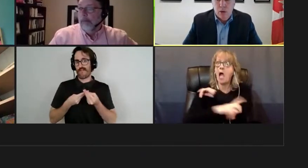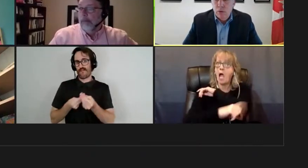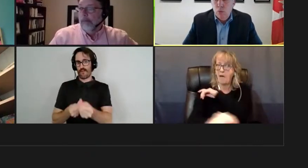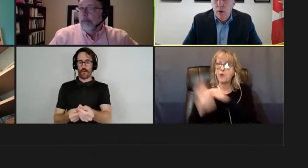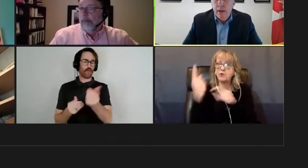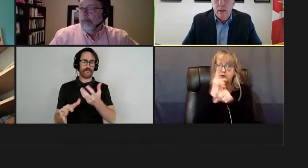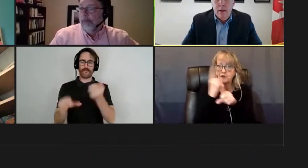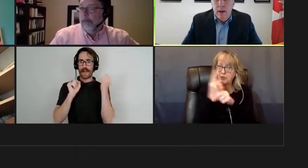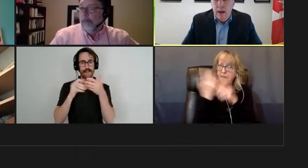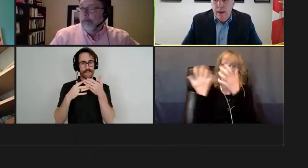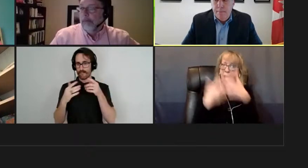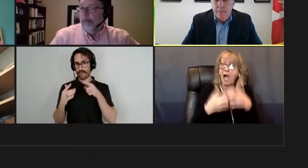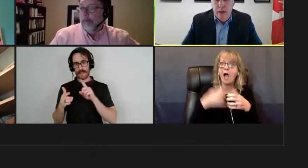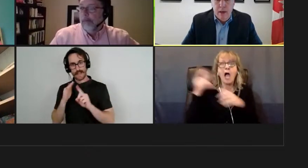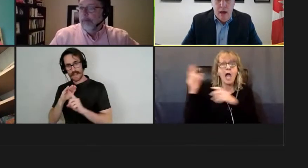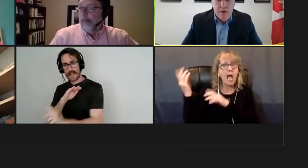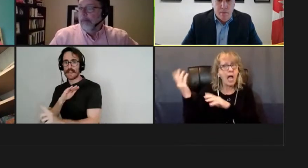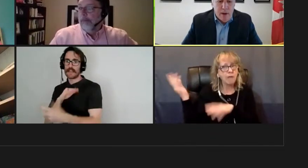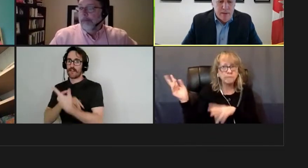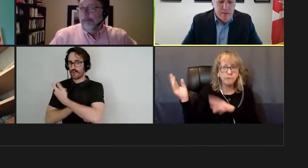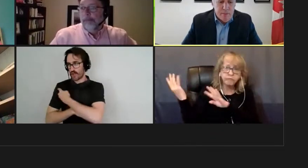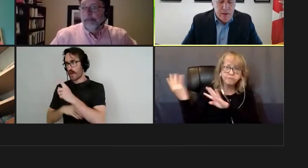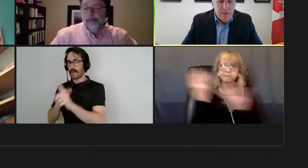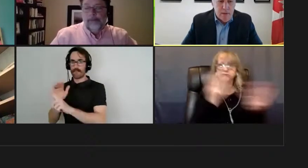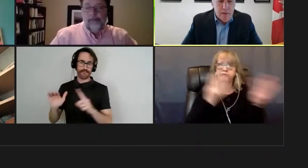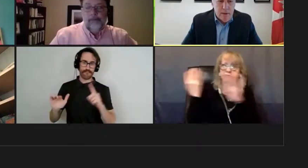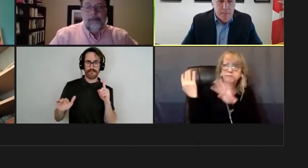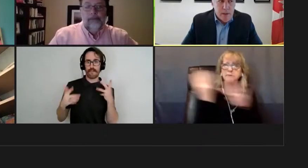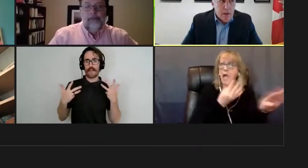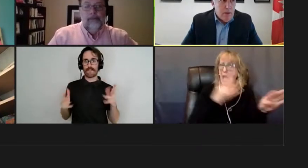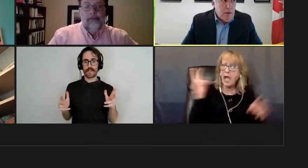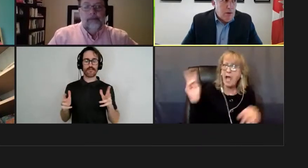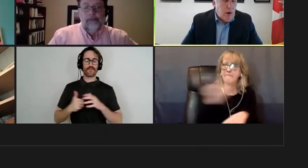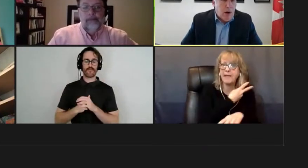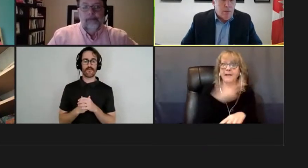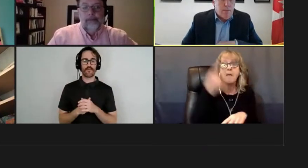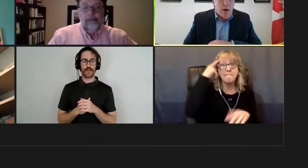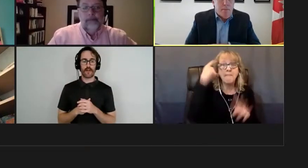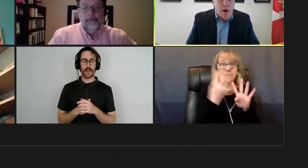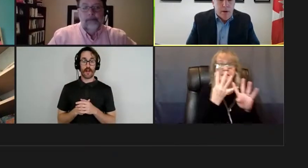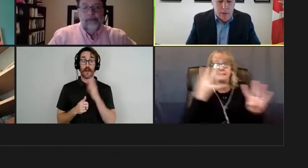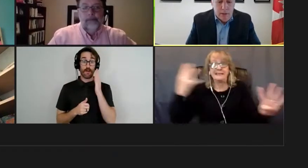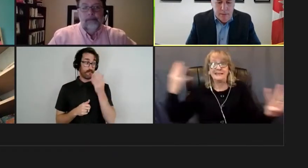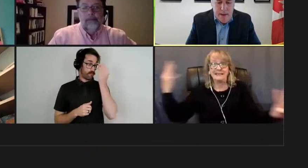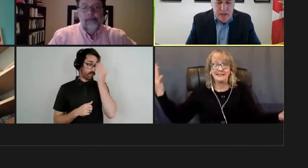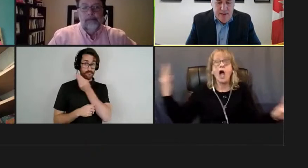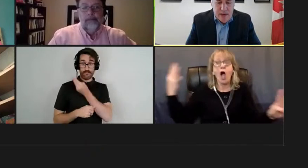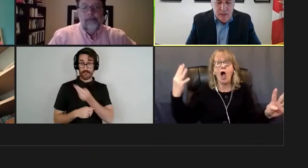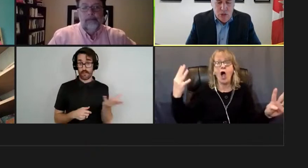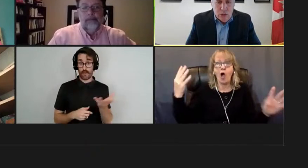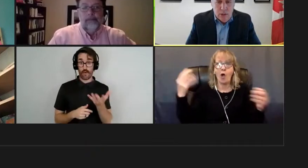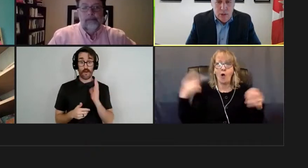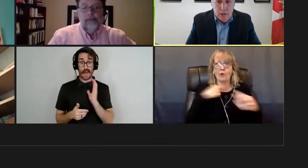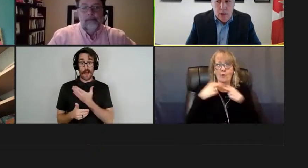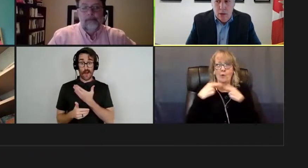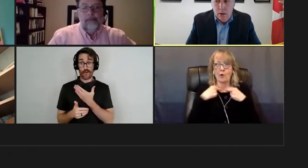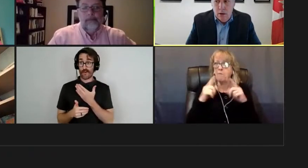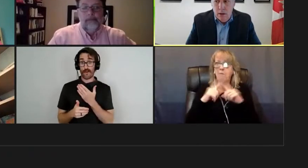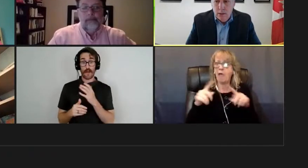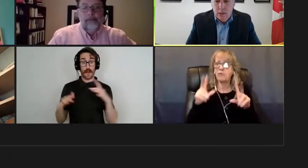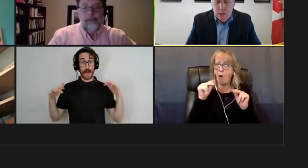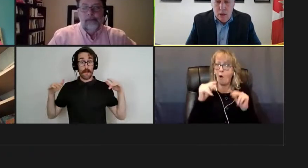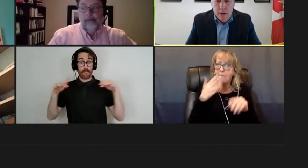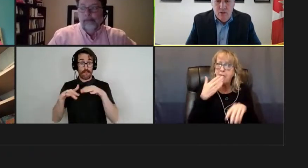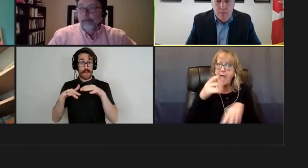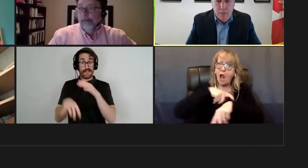are going well. I remind everybody that our model in the mass vaccination clinics